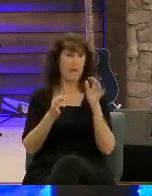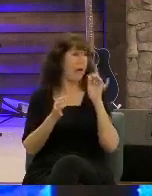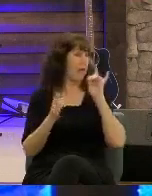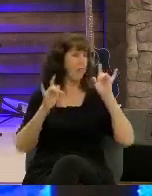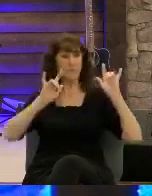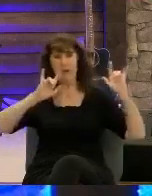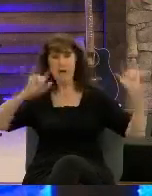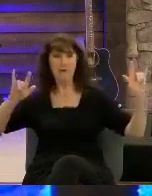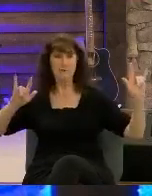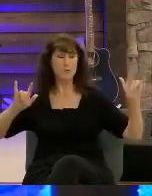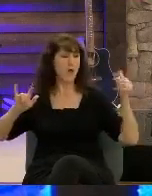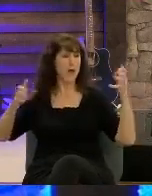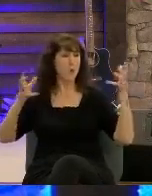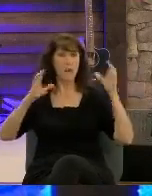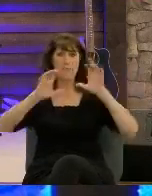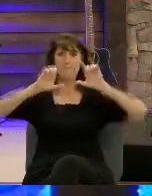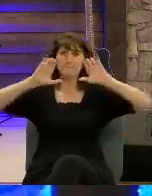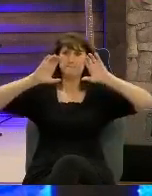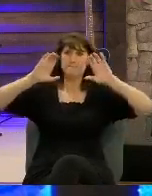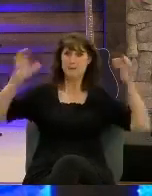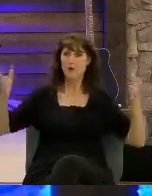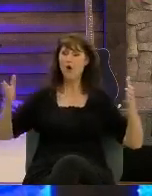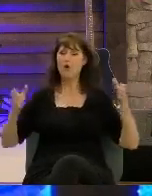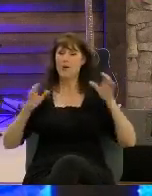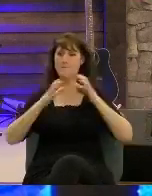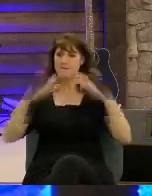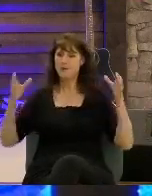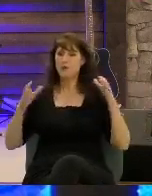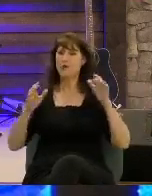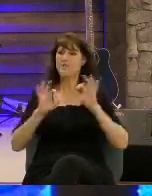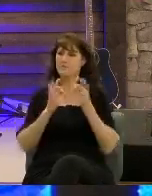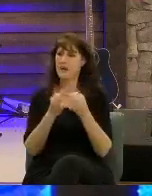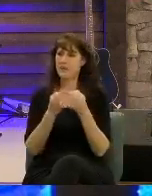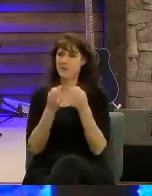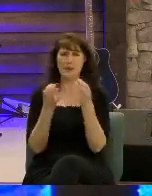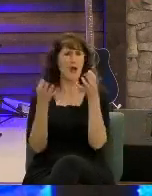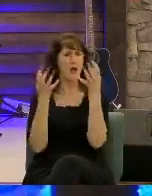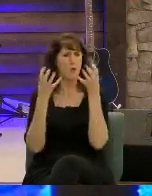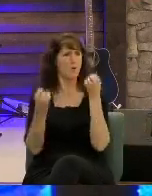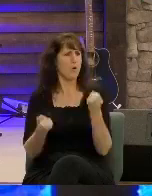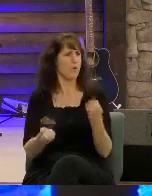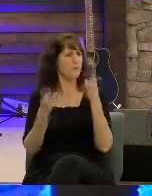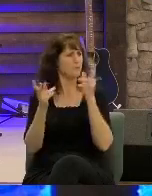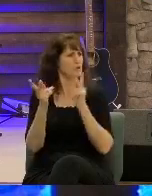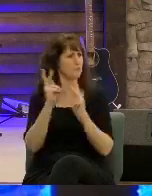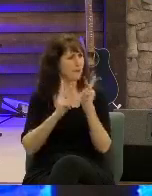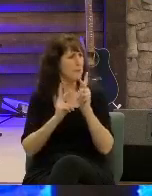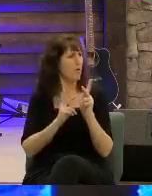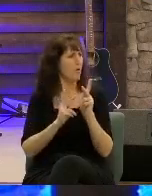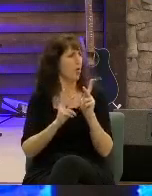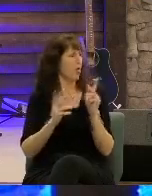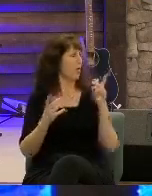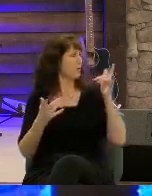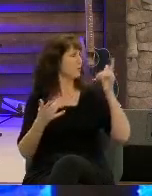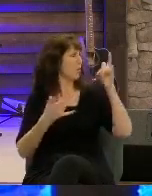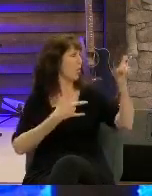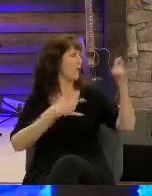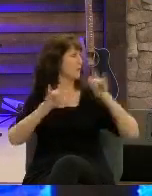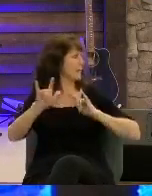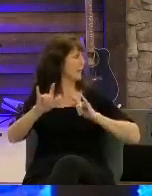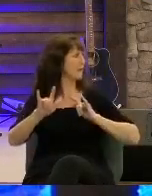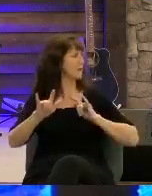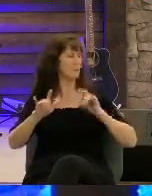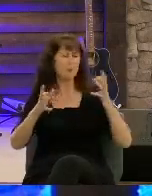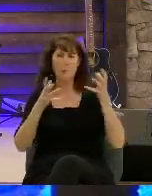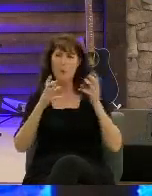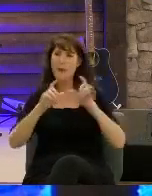I want a bigger family. When I kick the bucket, I want a whole bunch of people to love on her, right? We want a